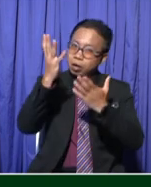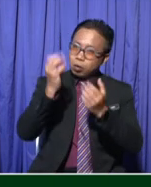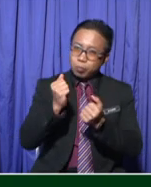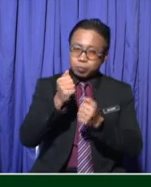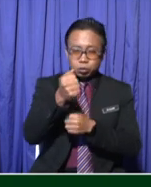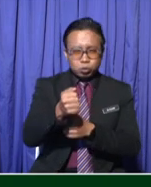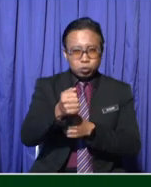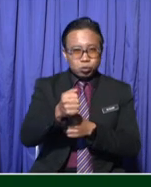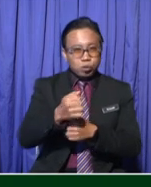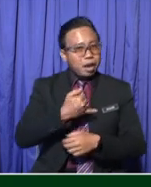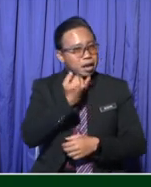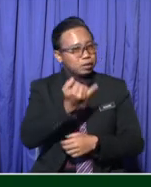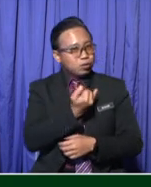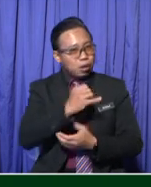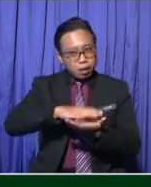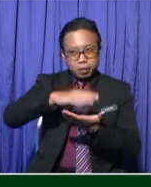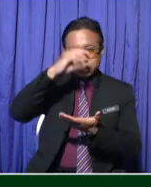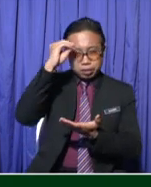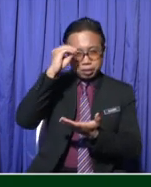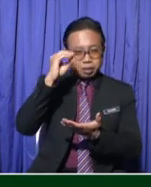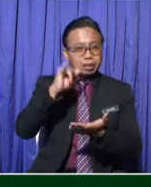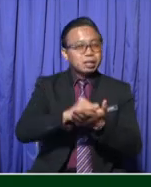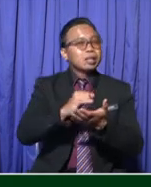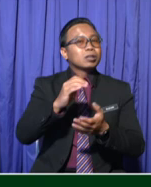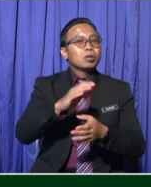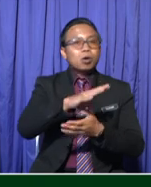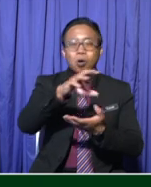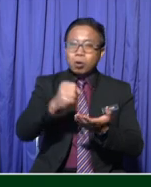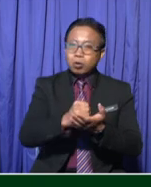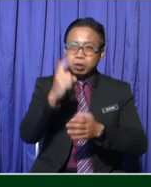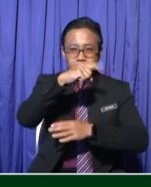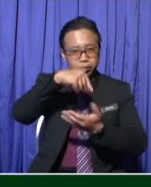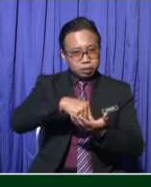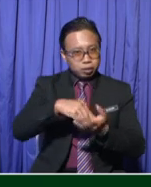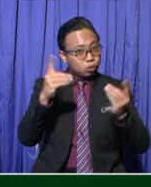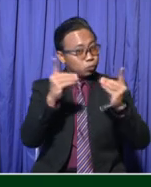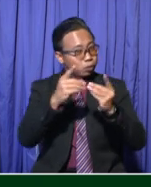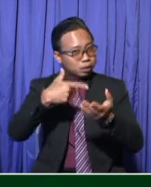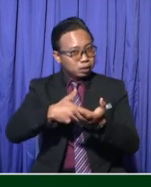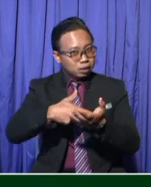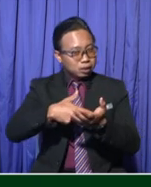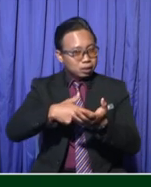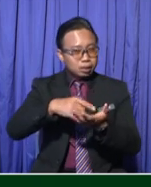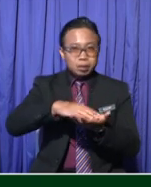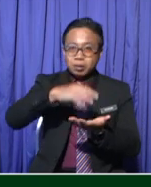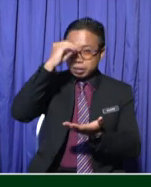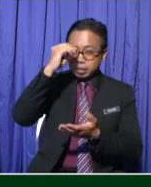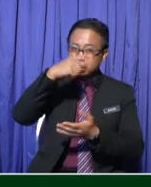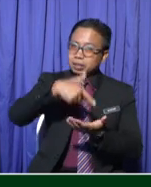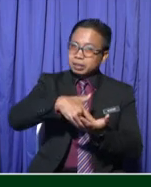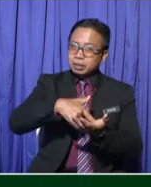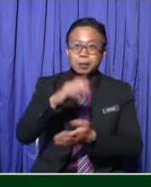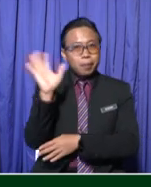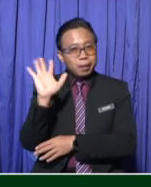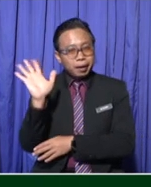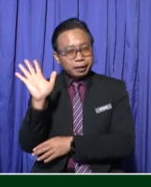have enjoyed the lesson. That's all for today. See you again in the next lesson. Bye-bye.